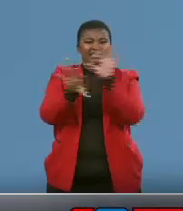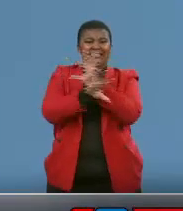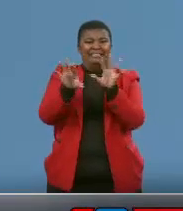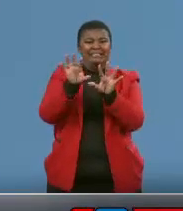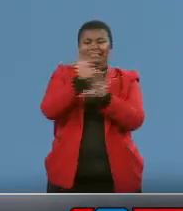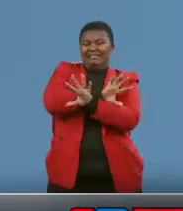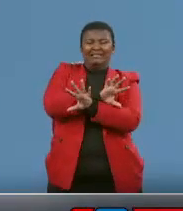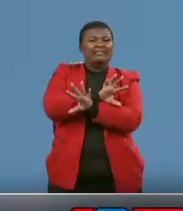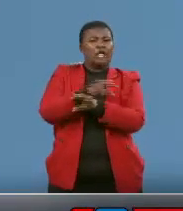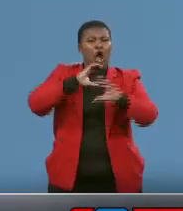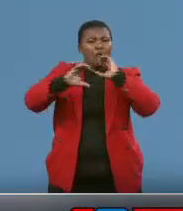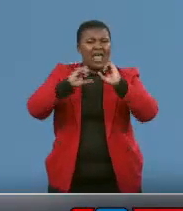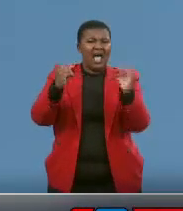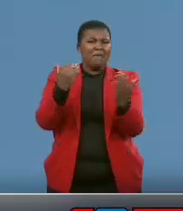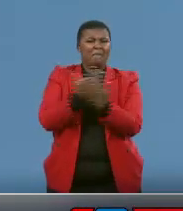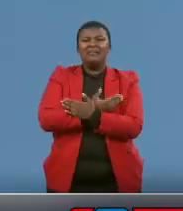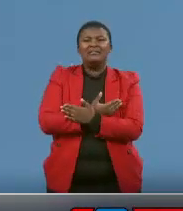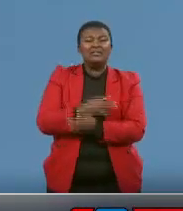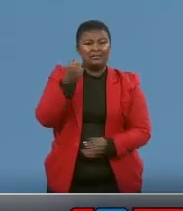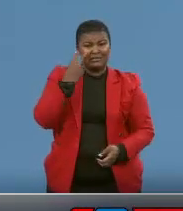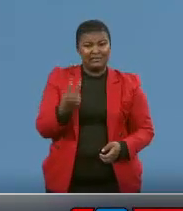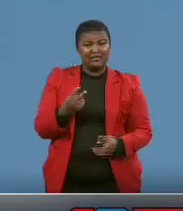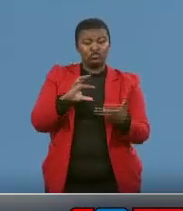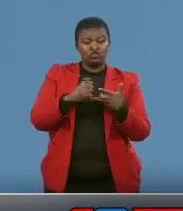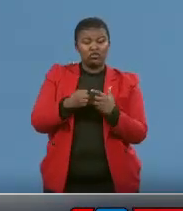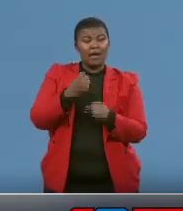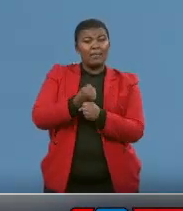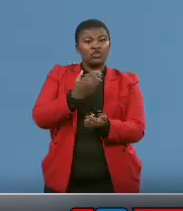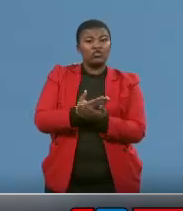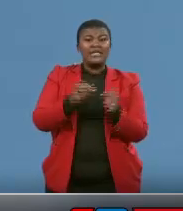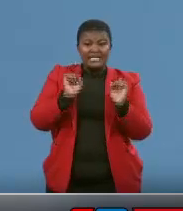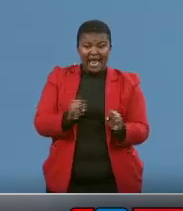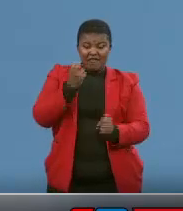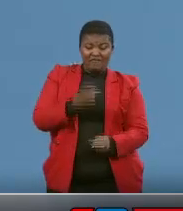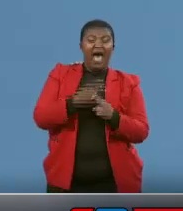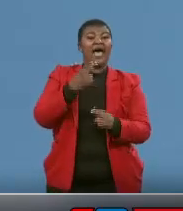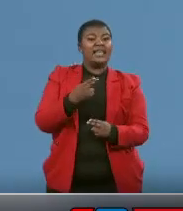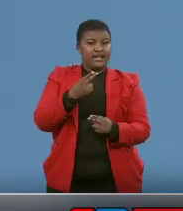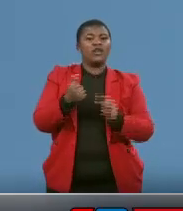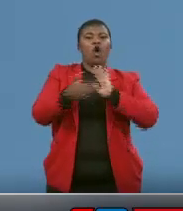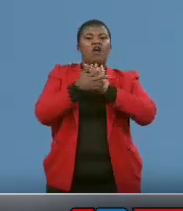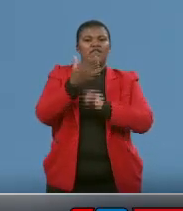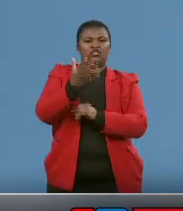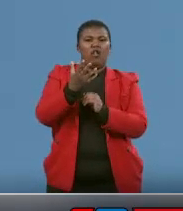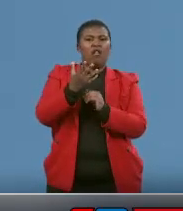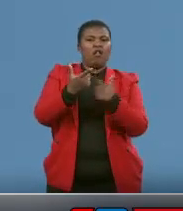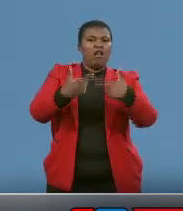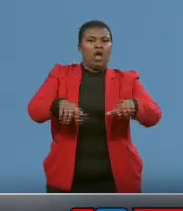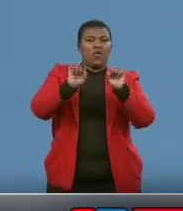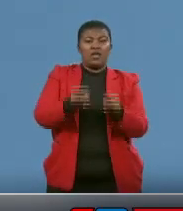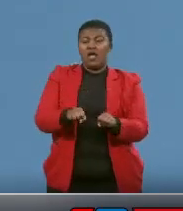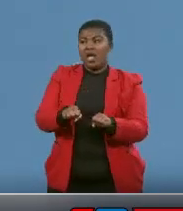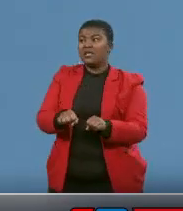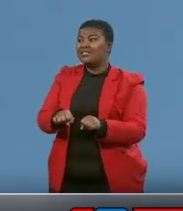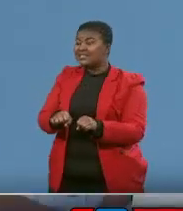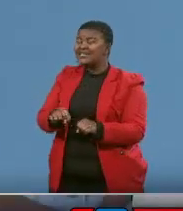help you. What are we doing? And we just need to find measures on, okay, fine, we've made it an official language, but what's next? What does that